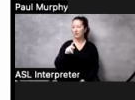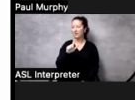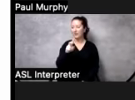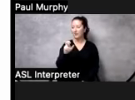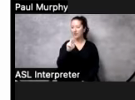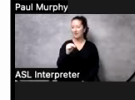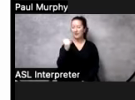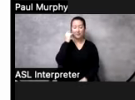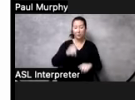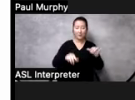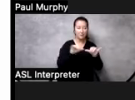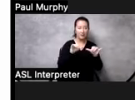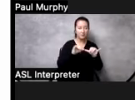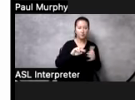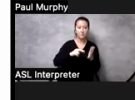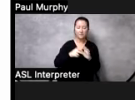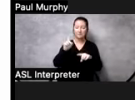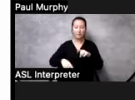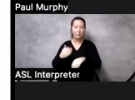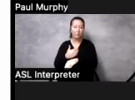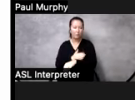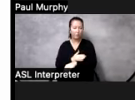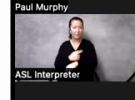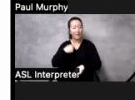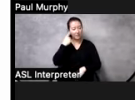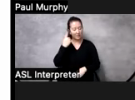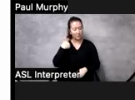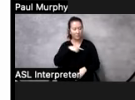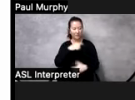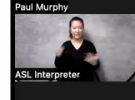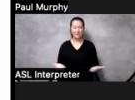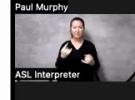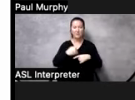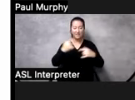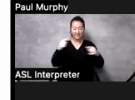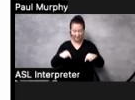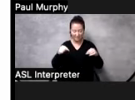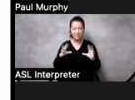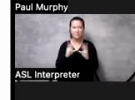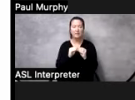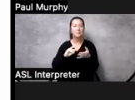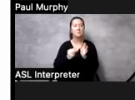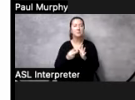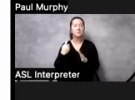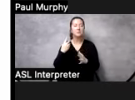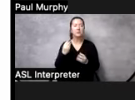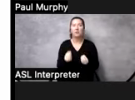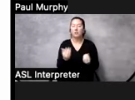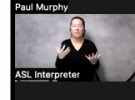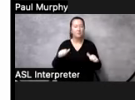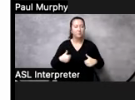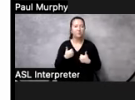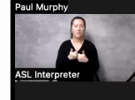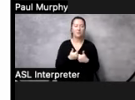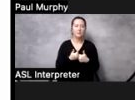cannot improve it. And I think we're all here on this webinar today because there are so many challenges, right, with wearing